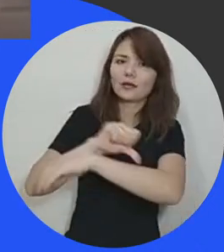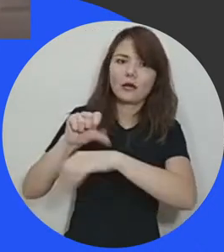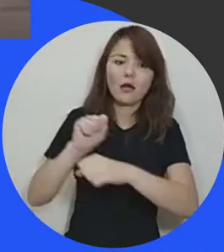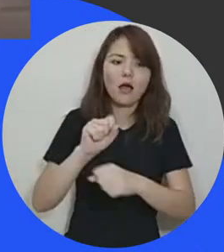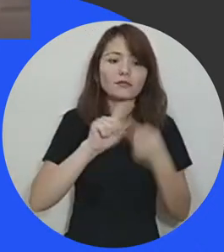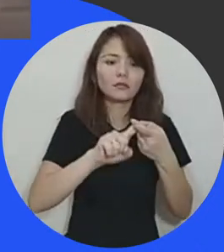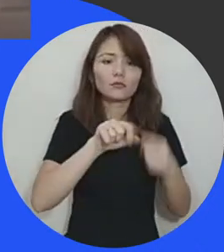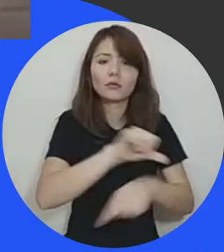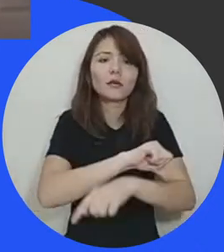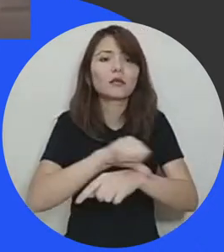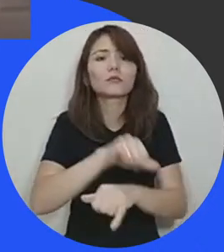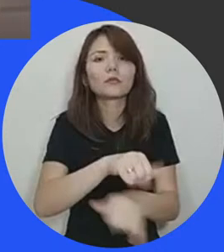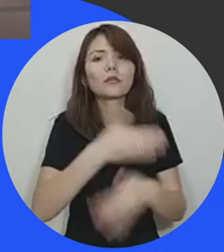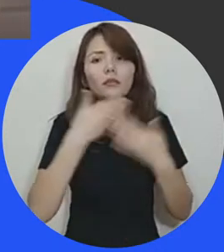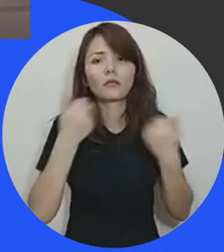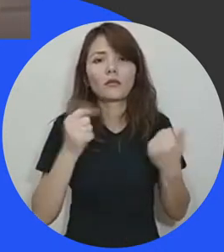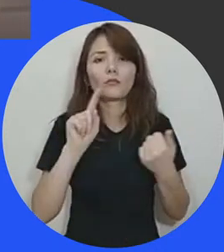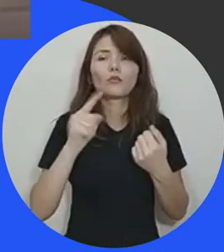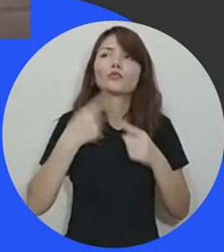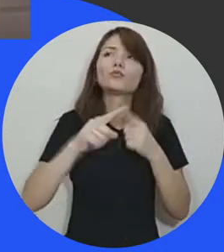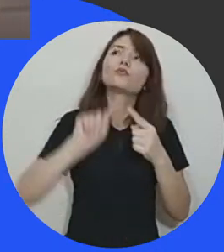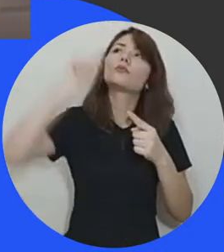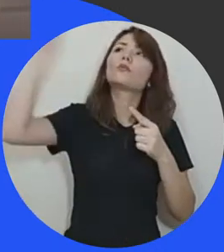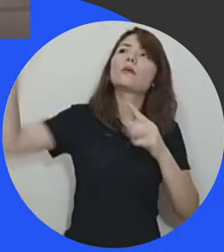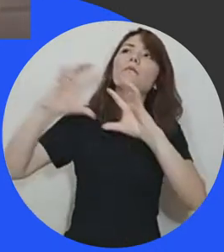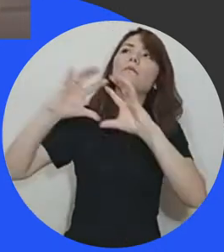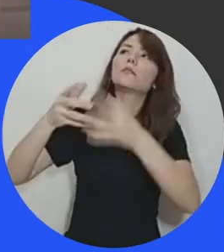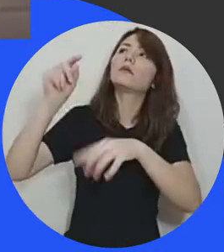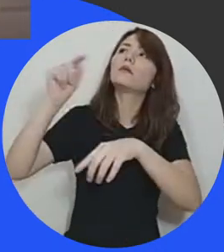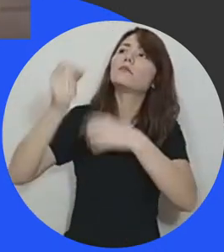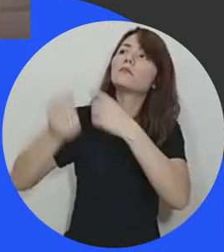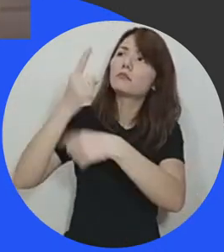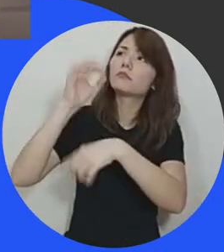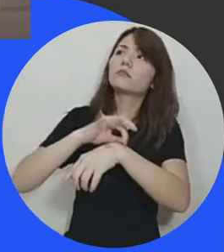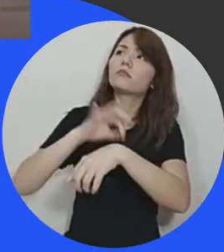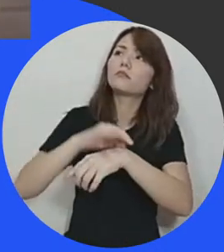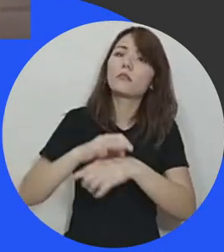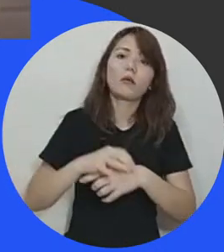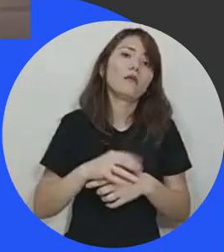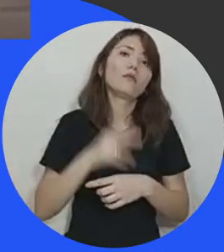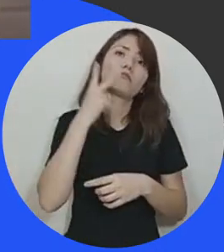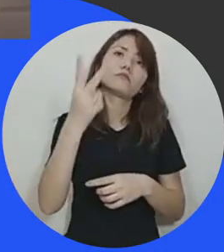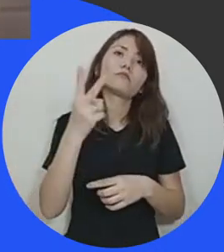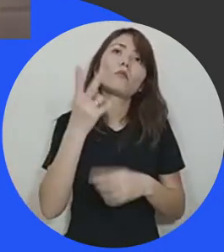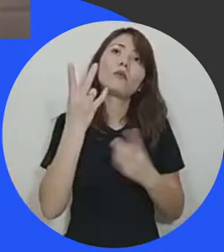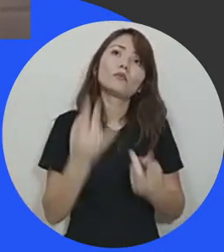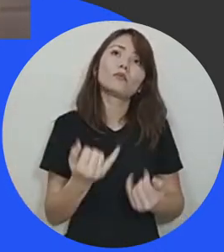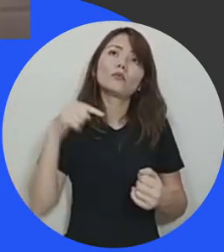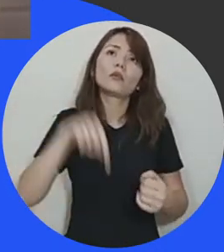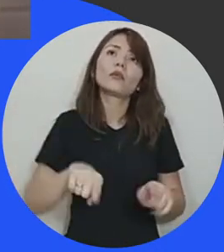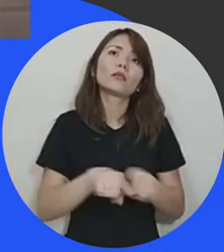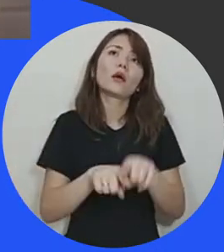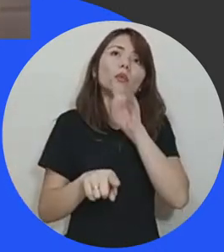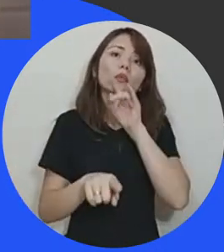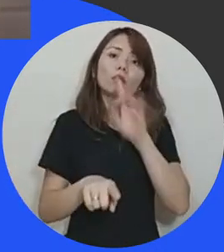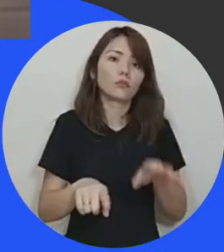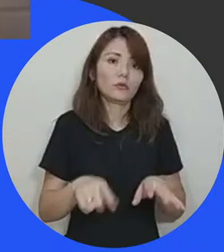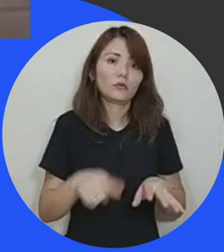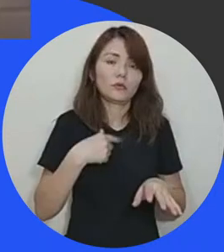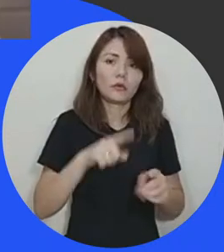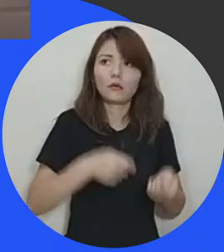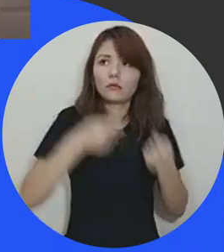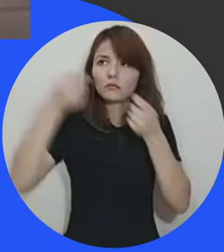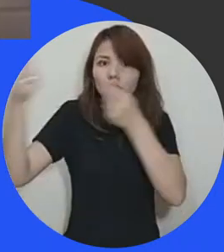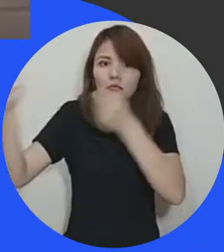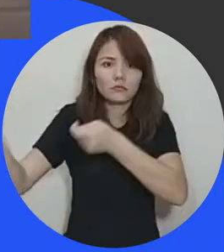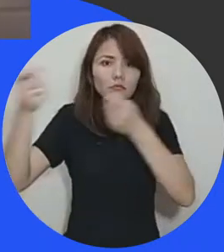because we don't just import cases, countries will export cases as well. And so so that it's really